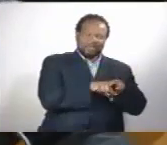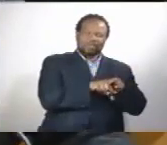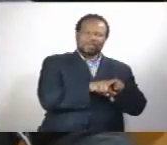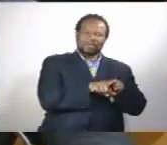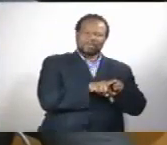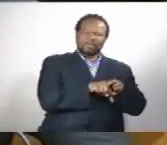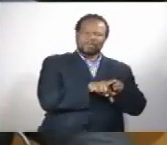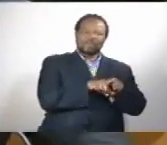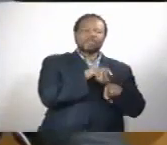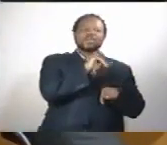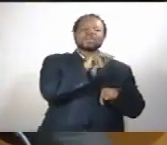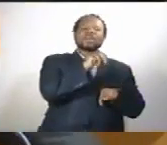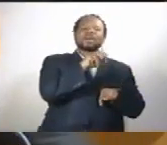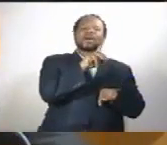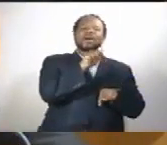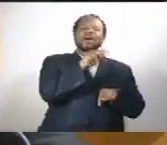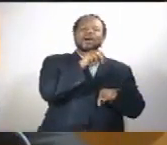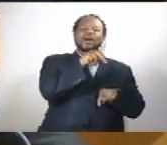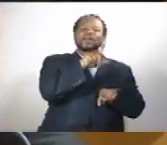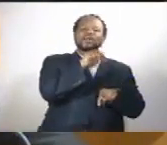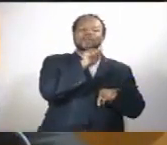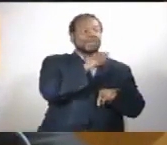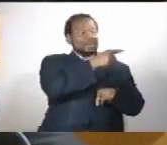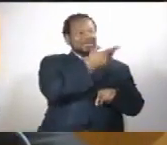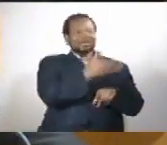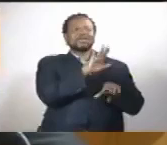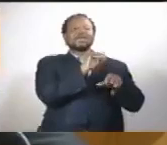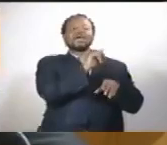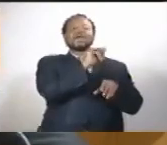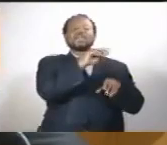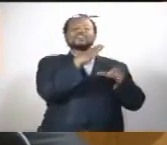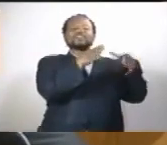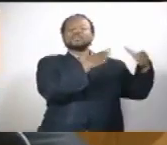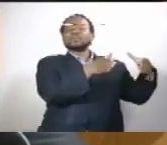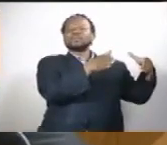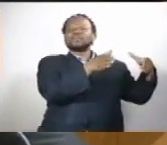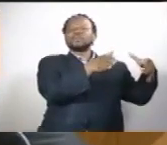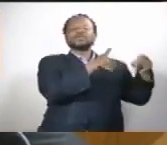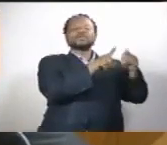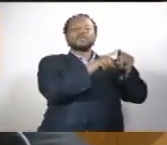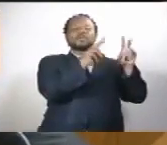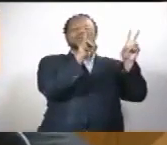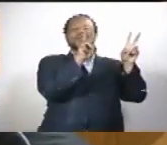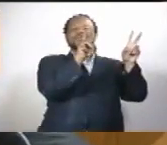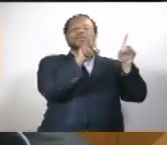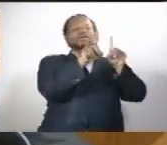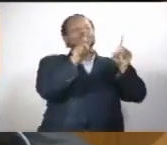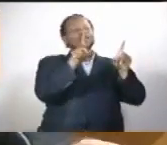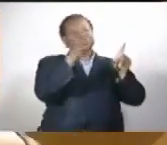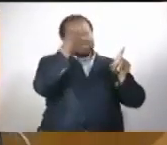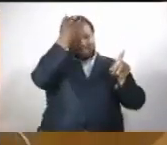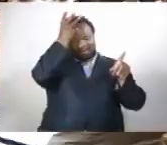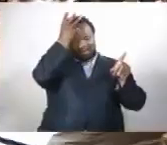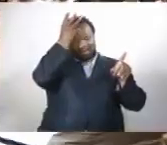how does the ANC benches react? They take the quote, "The king can do